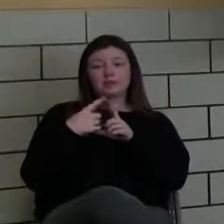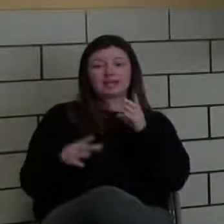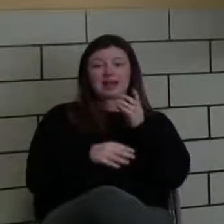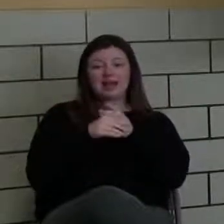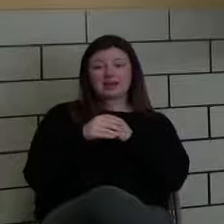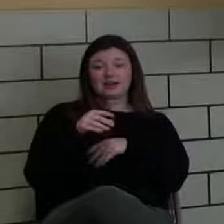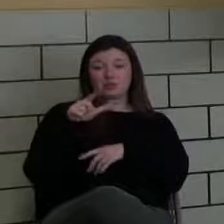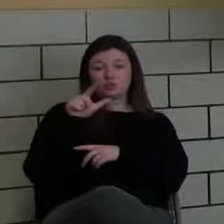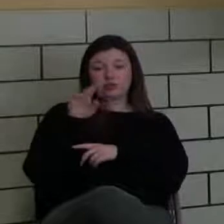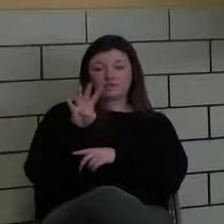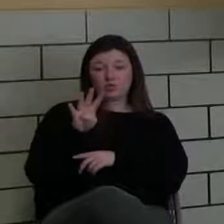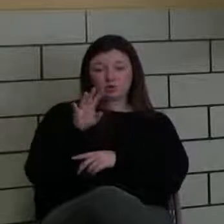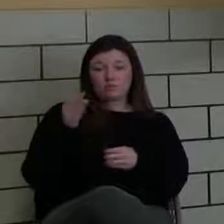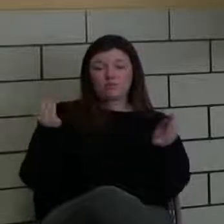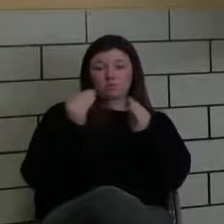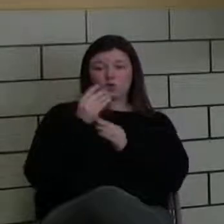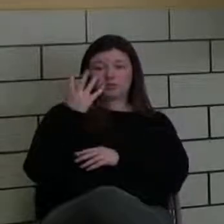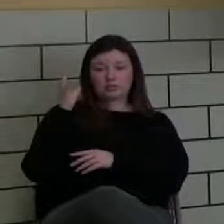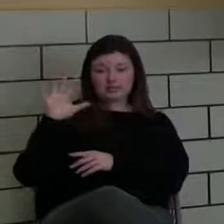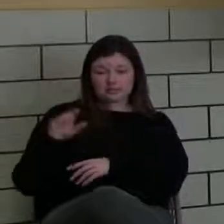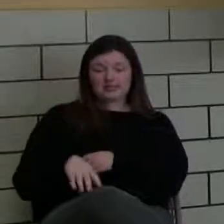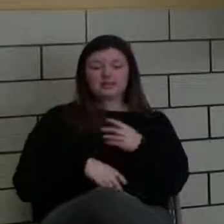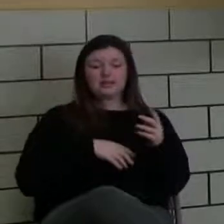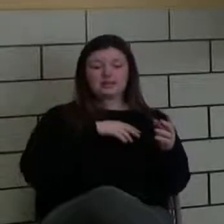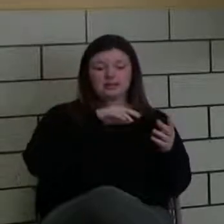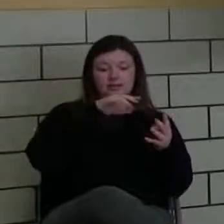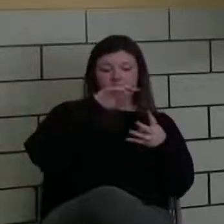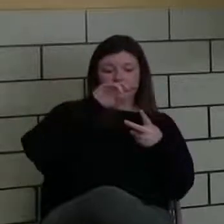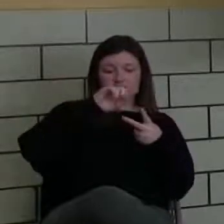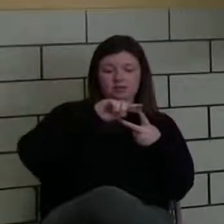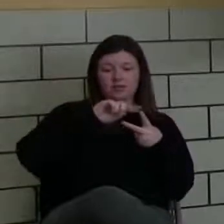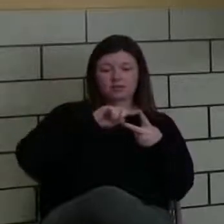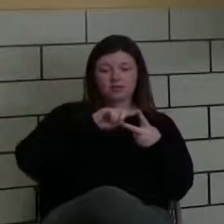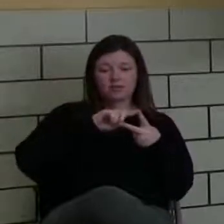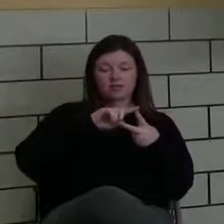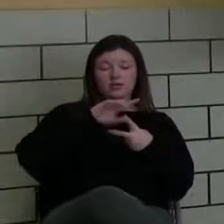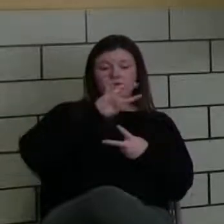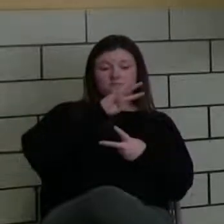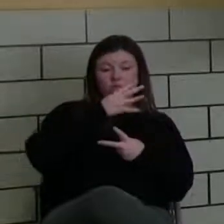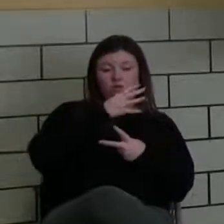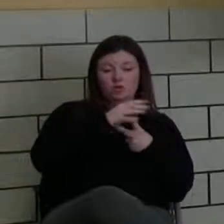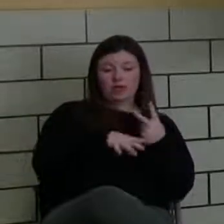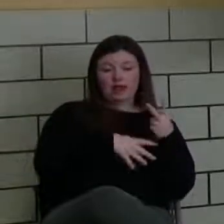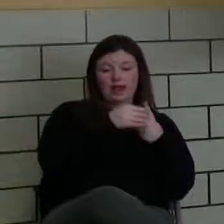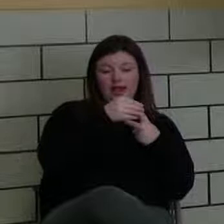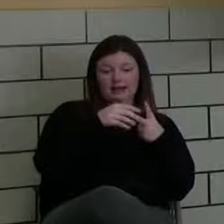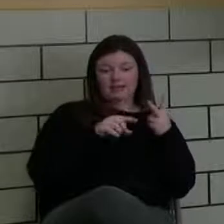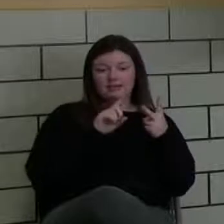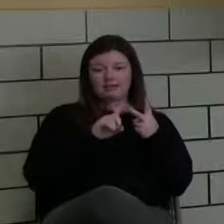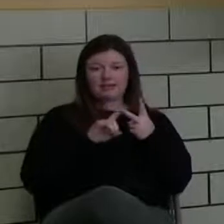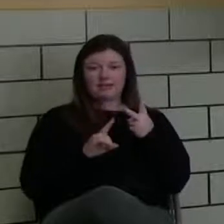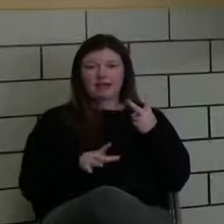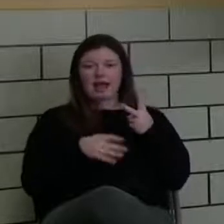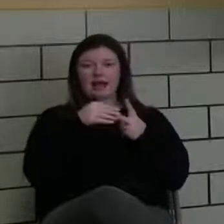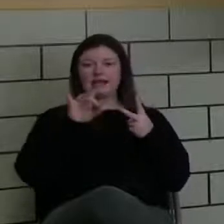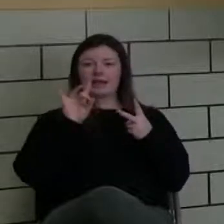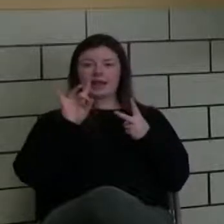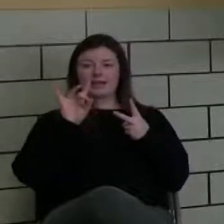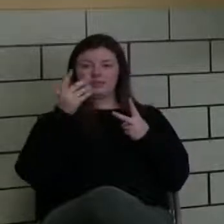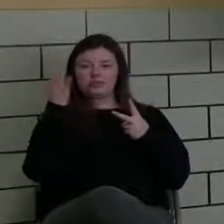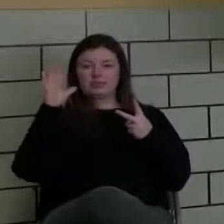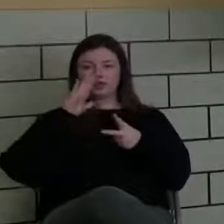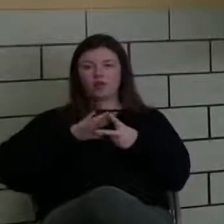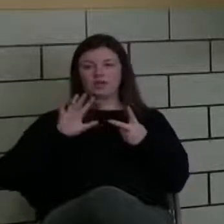We're adding 6 on 4 and 8 on 3rd. So you can kind of get a glimpse of what that looks like on this overall